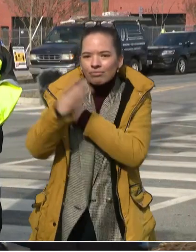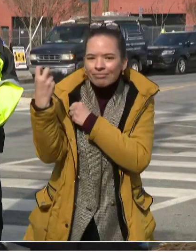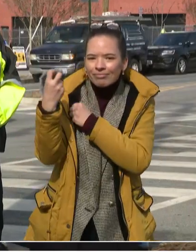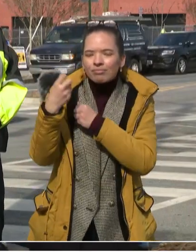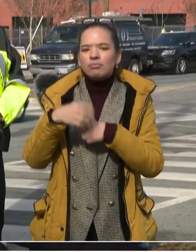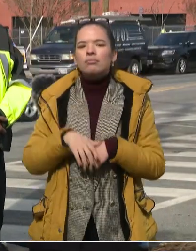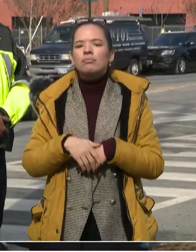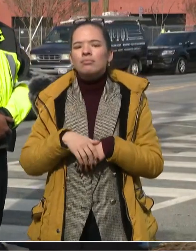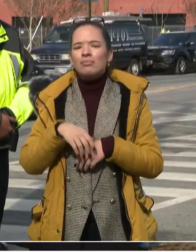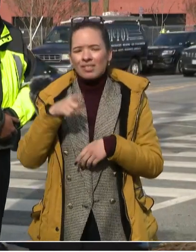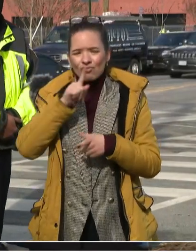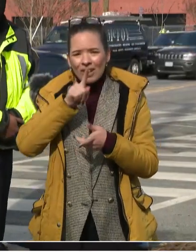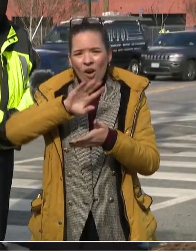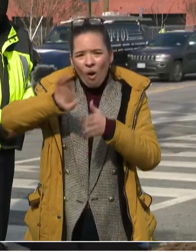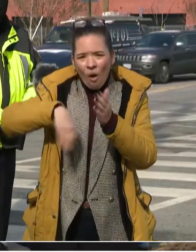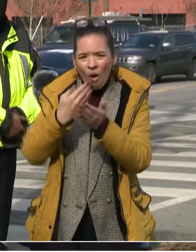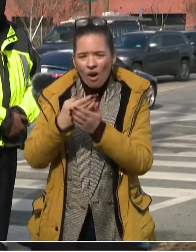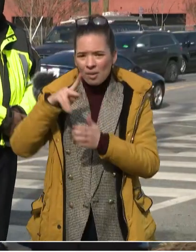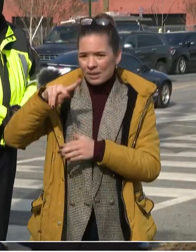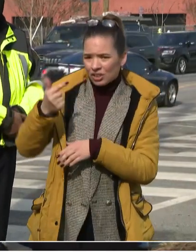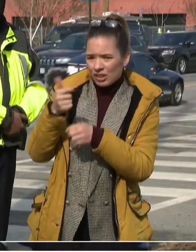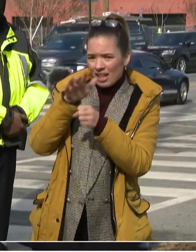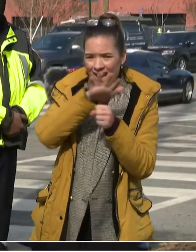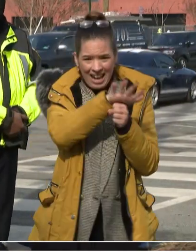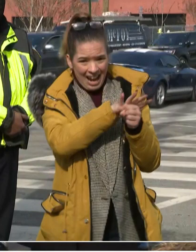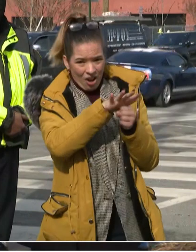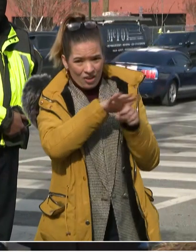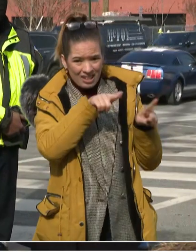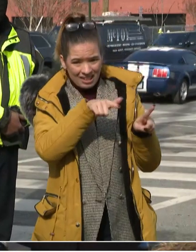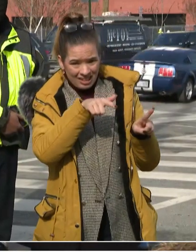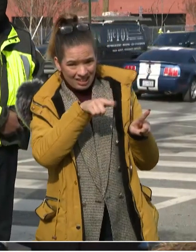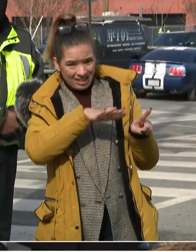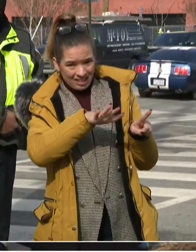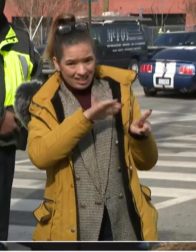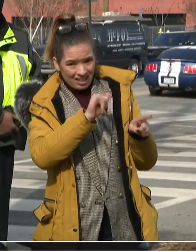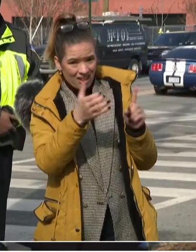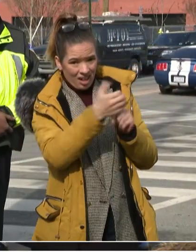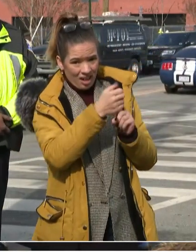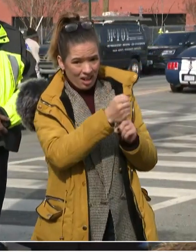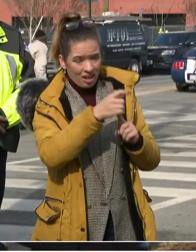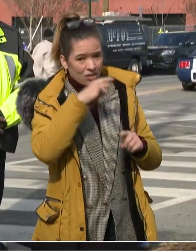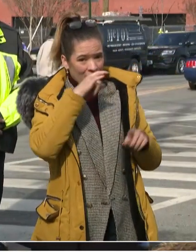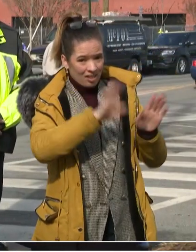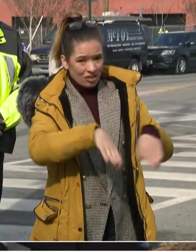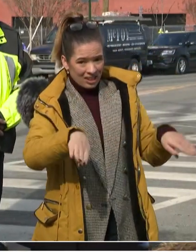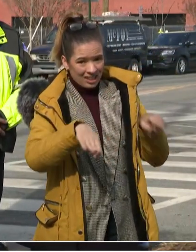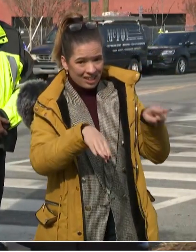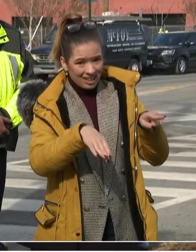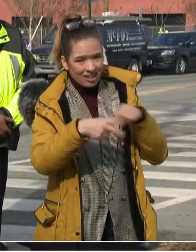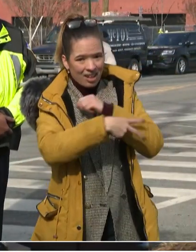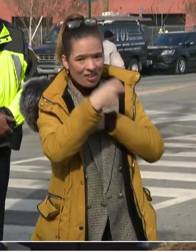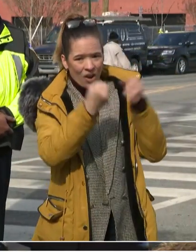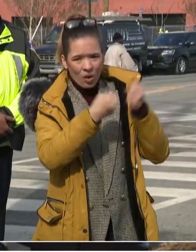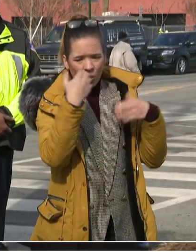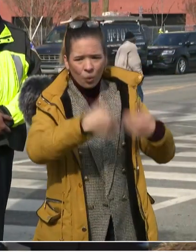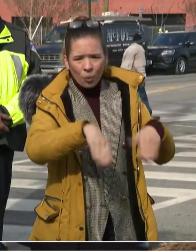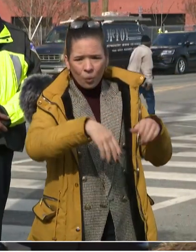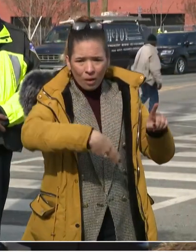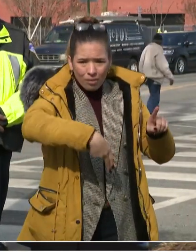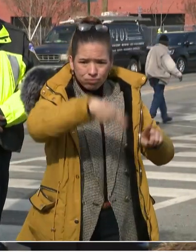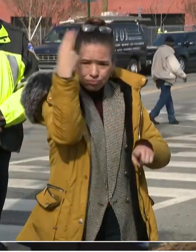borders, okay, how many of my kids have been arrested over in Prince George's County for stealing a stolen car? Those numbers, I want to say it's up somewhere around